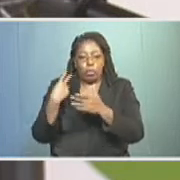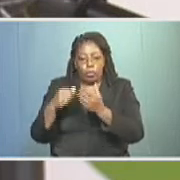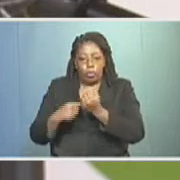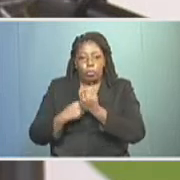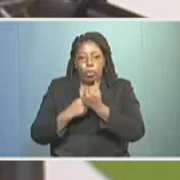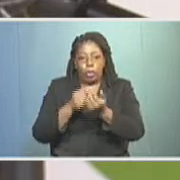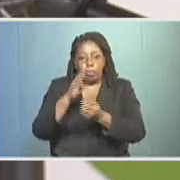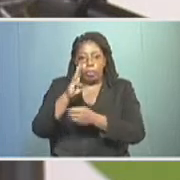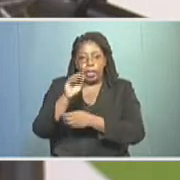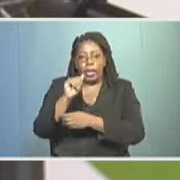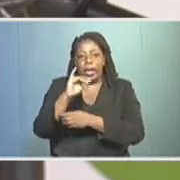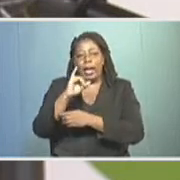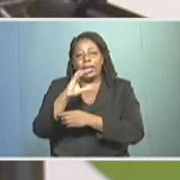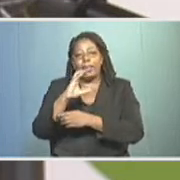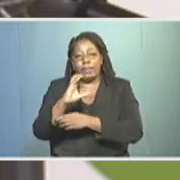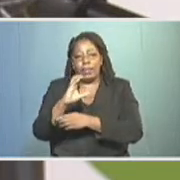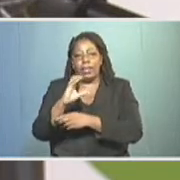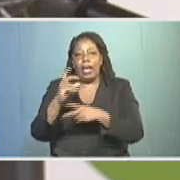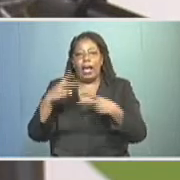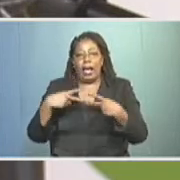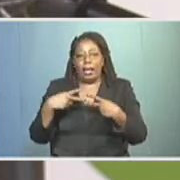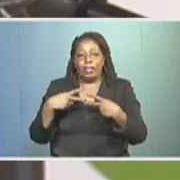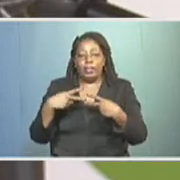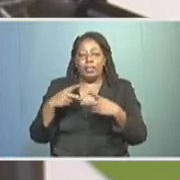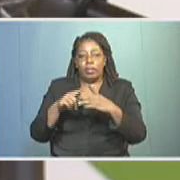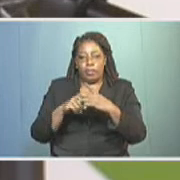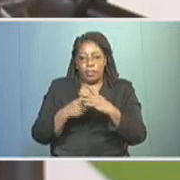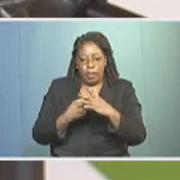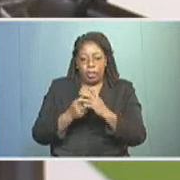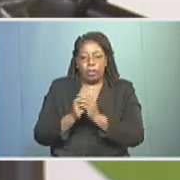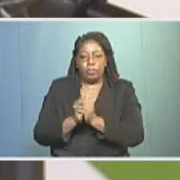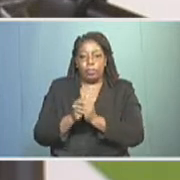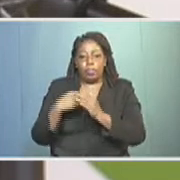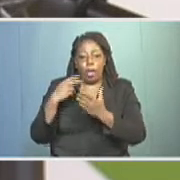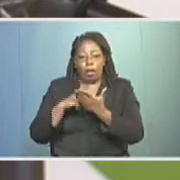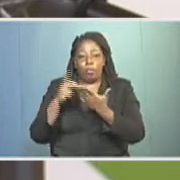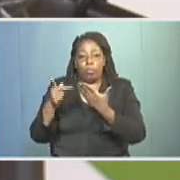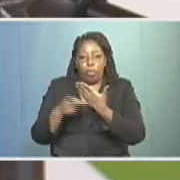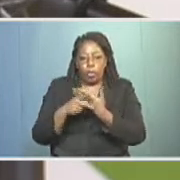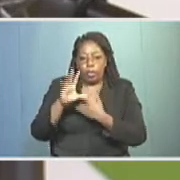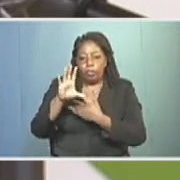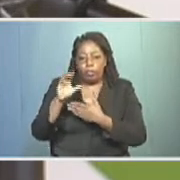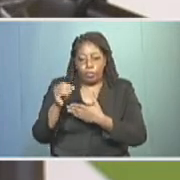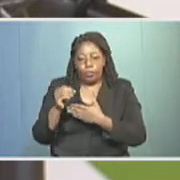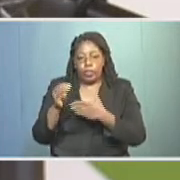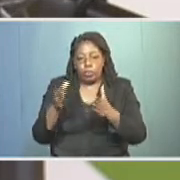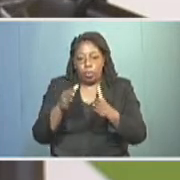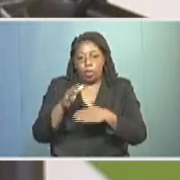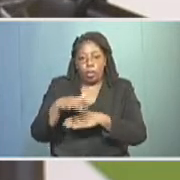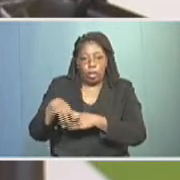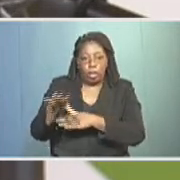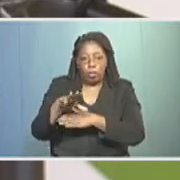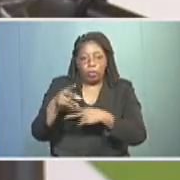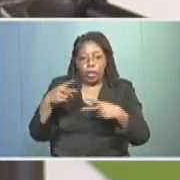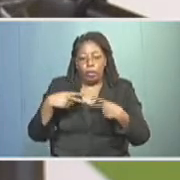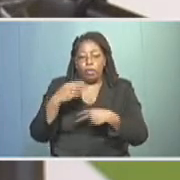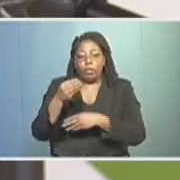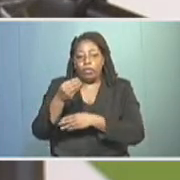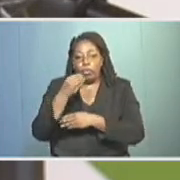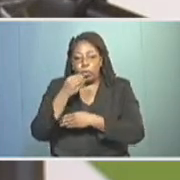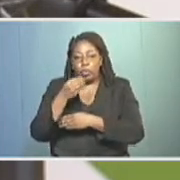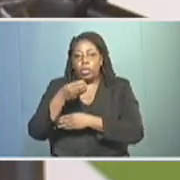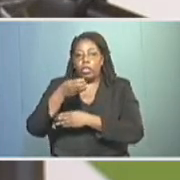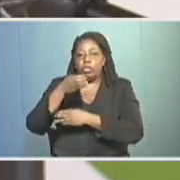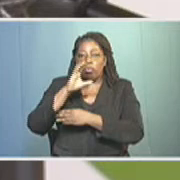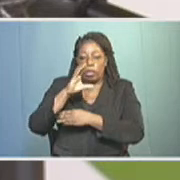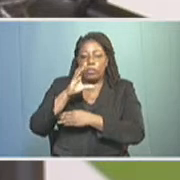that BAIC has been doing since its inception. Our project has 50 small retail spaces consisting of food and